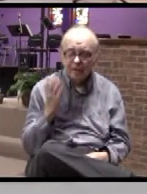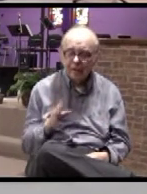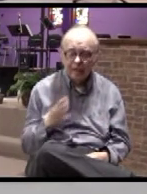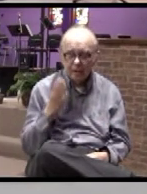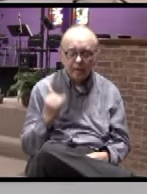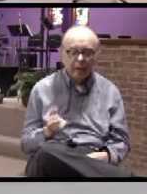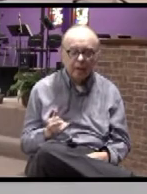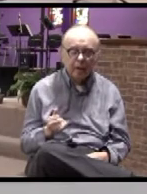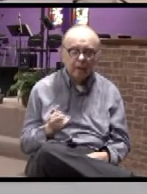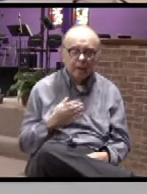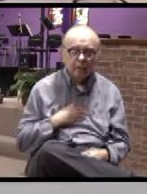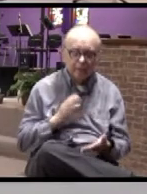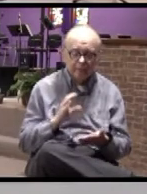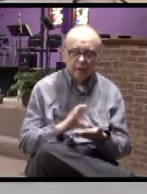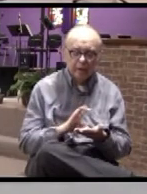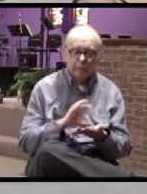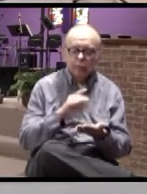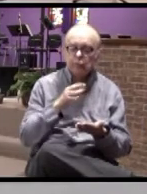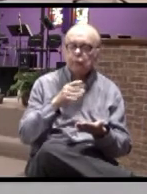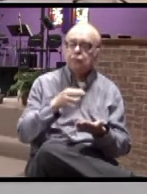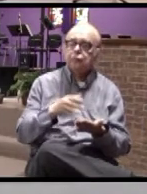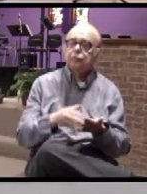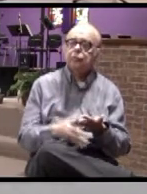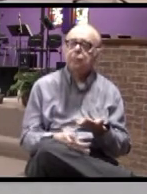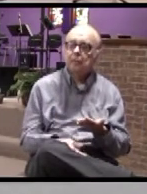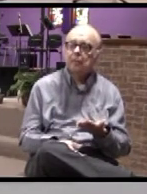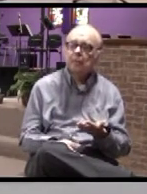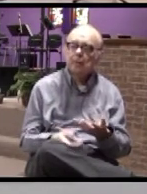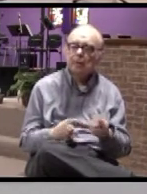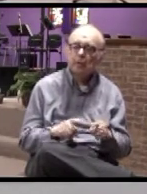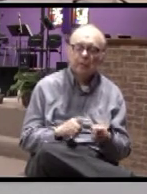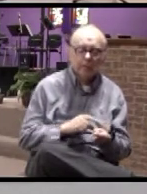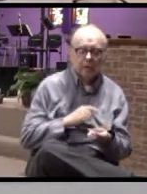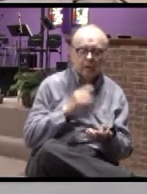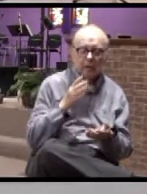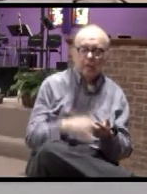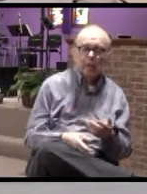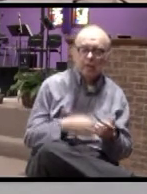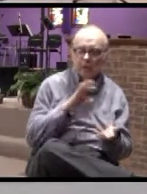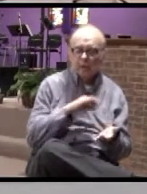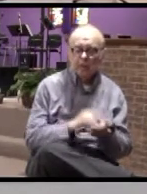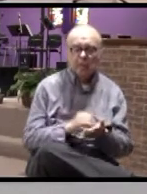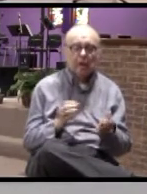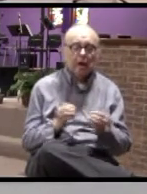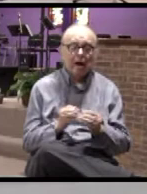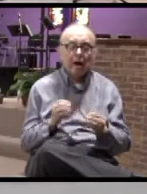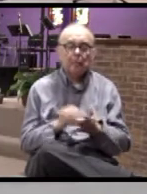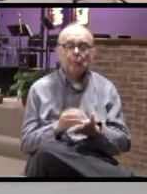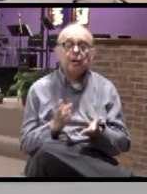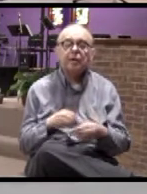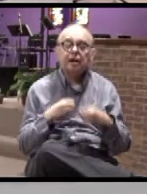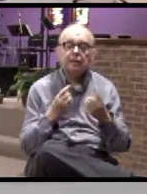Because he says, my cup runneth over. And when that runs over and you drank that, I got plenty more to go.